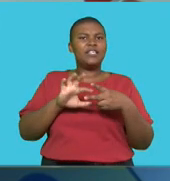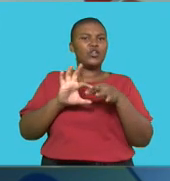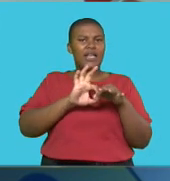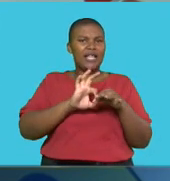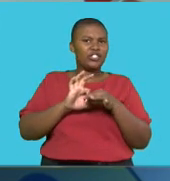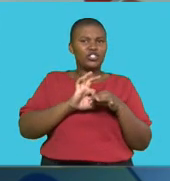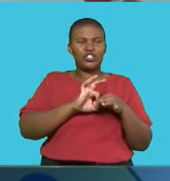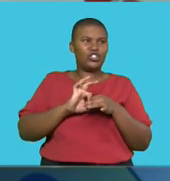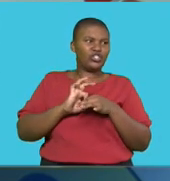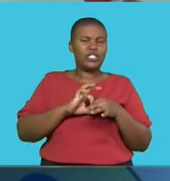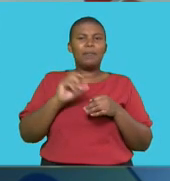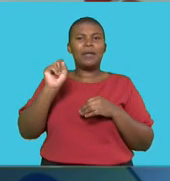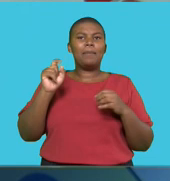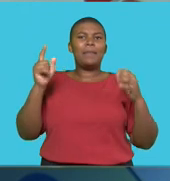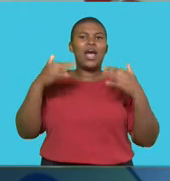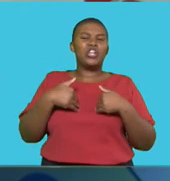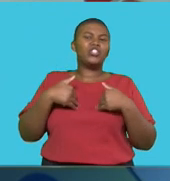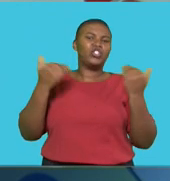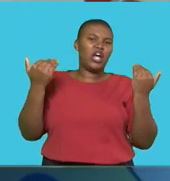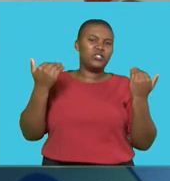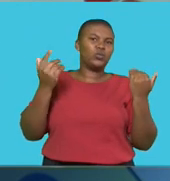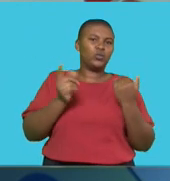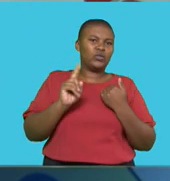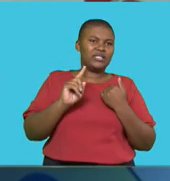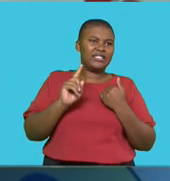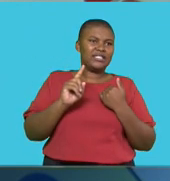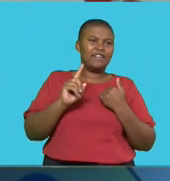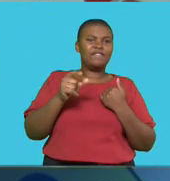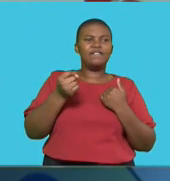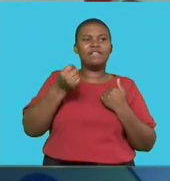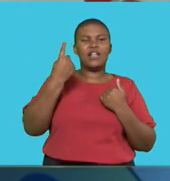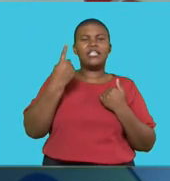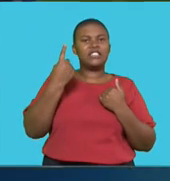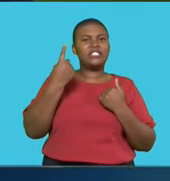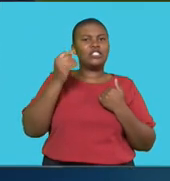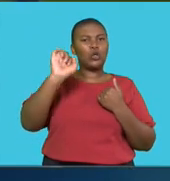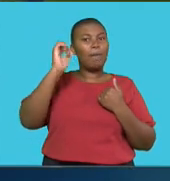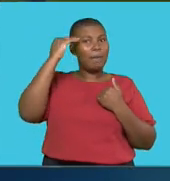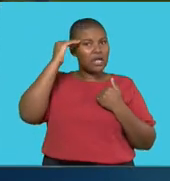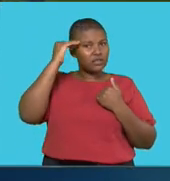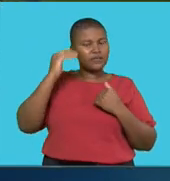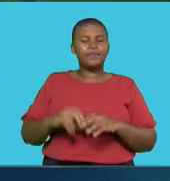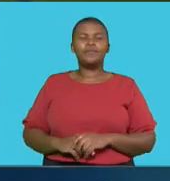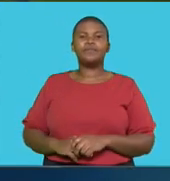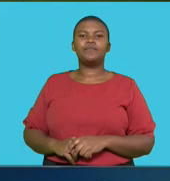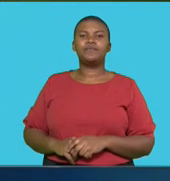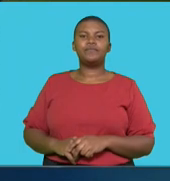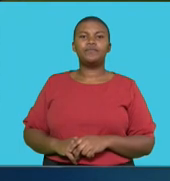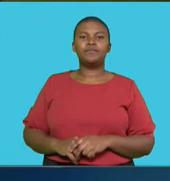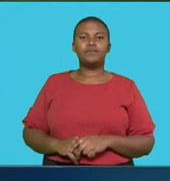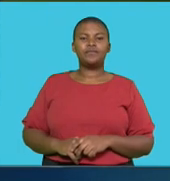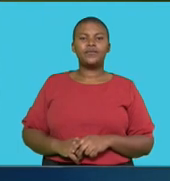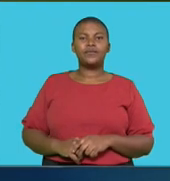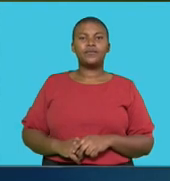impacted. It all starts with first cultivating your own mind. Omunye wabasebenzela le nhlangano